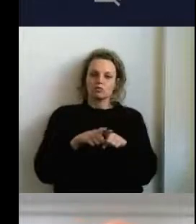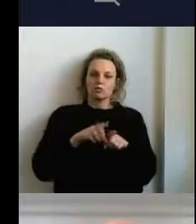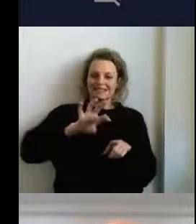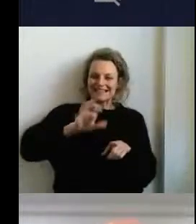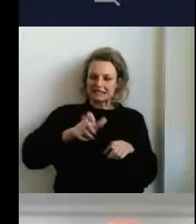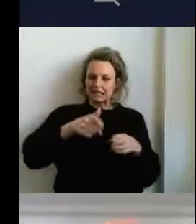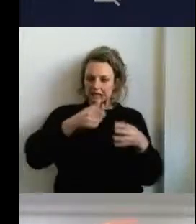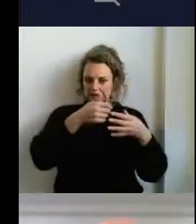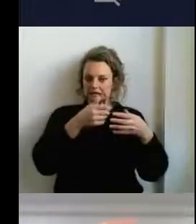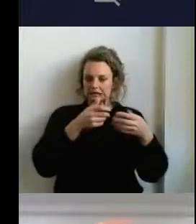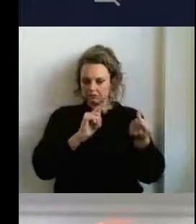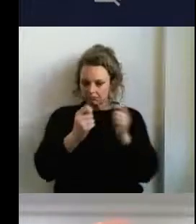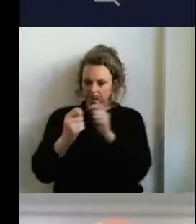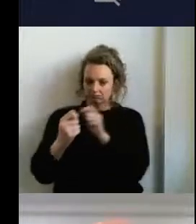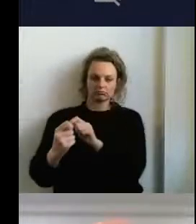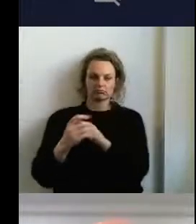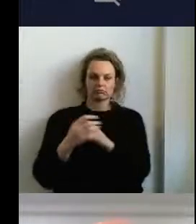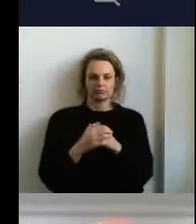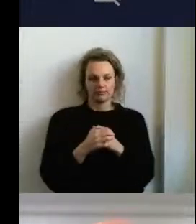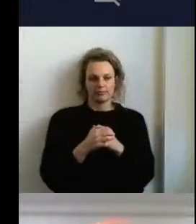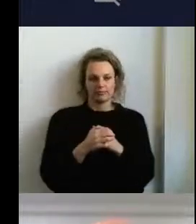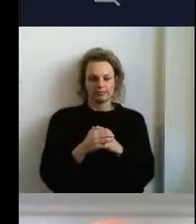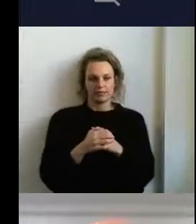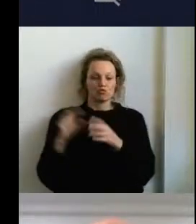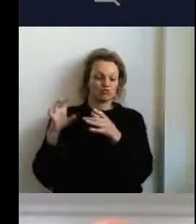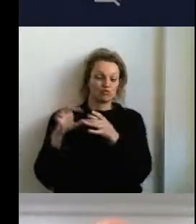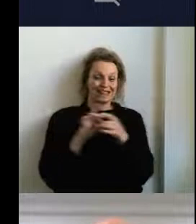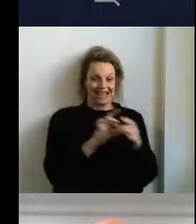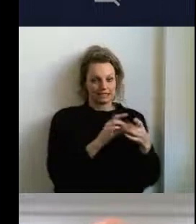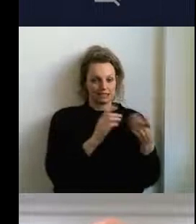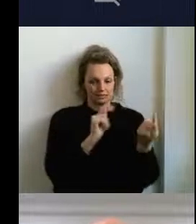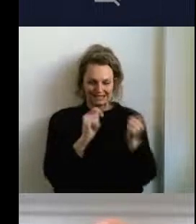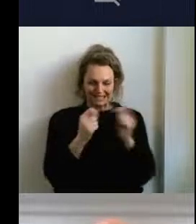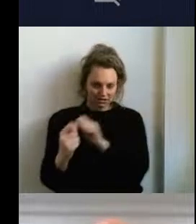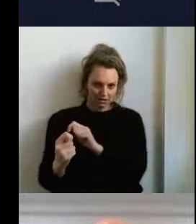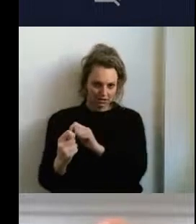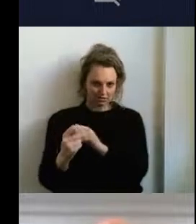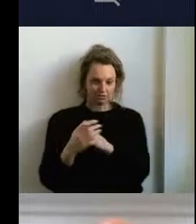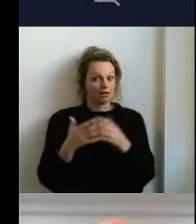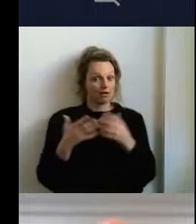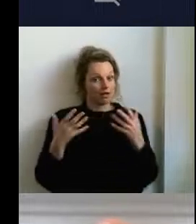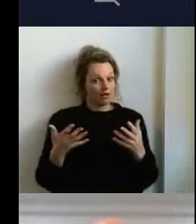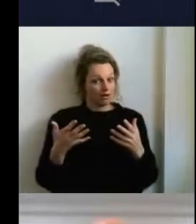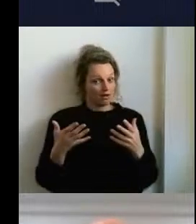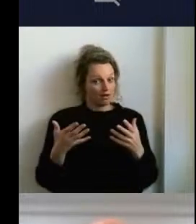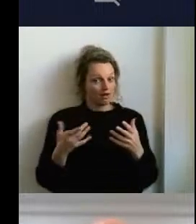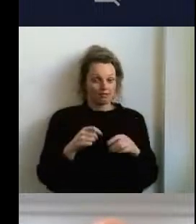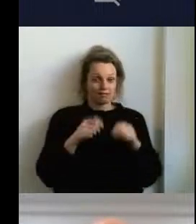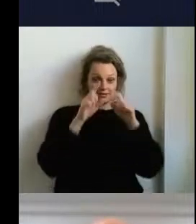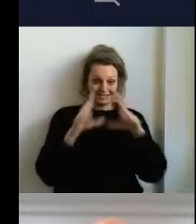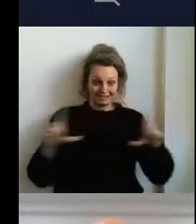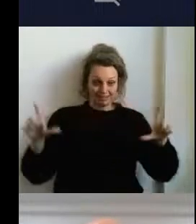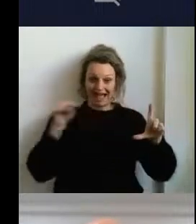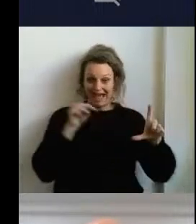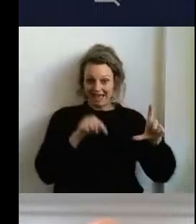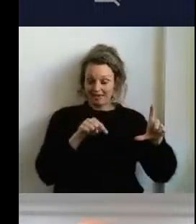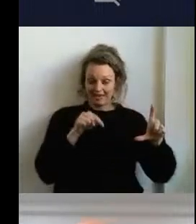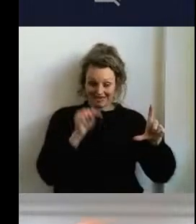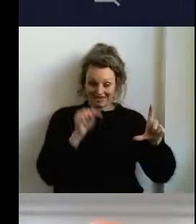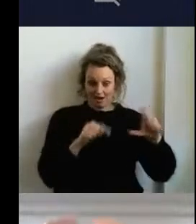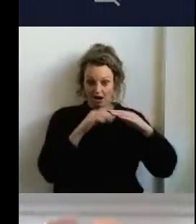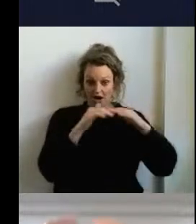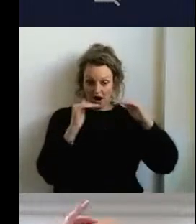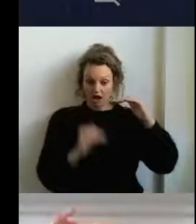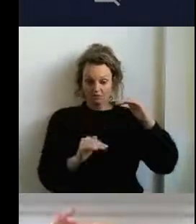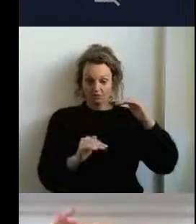each setting, there's something called related settings. And it just so happens that display is under here under related